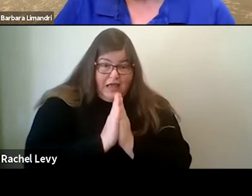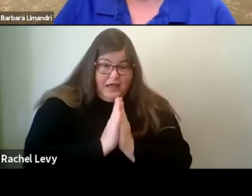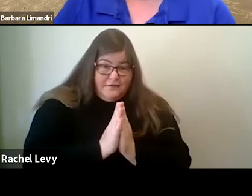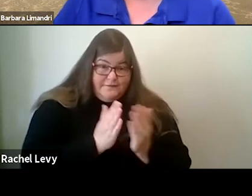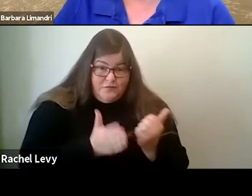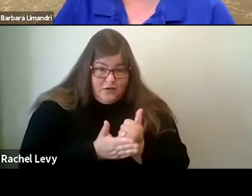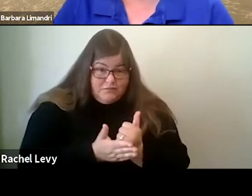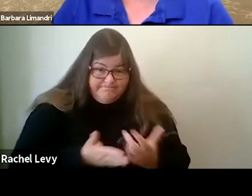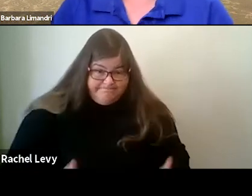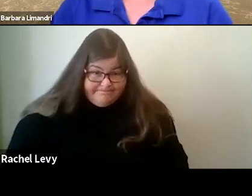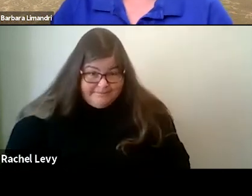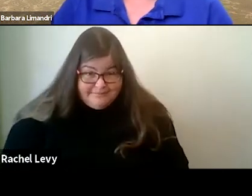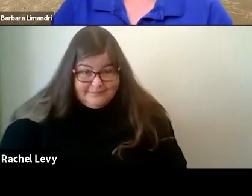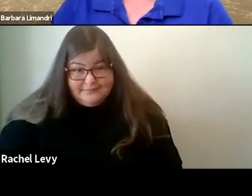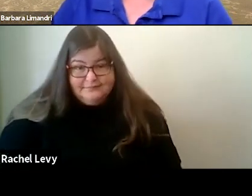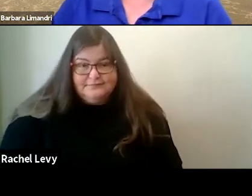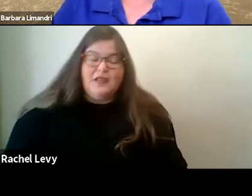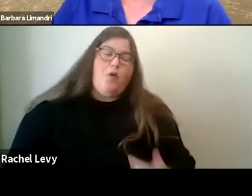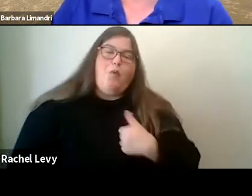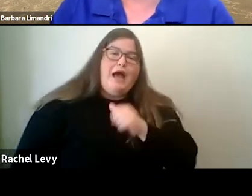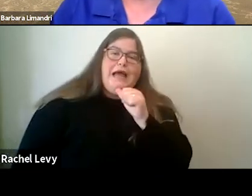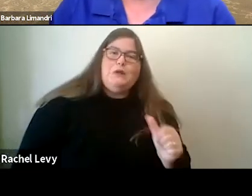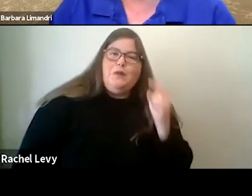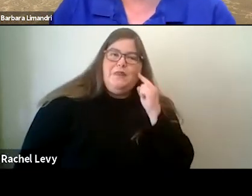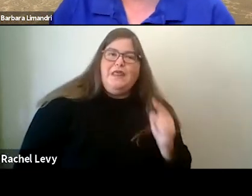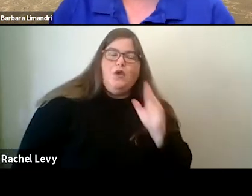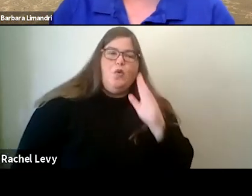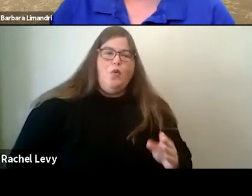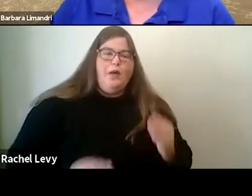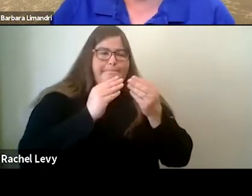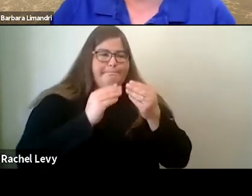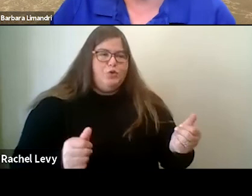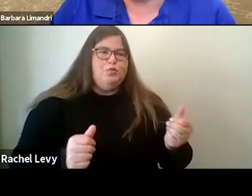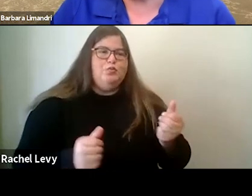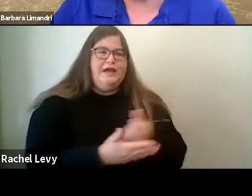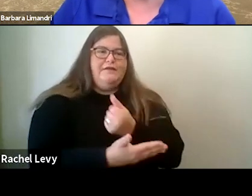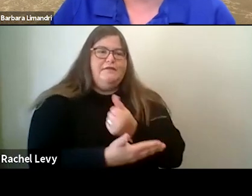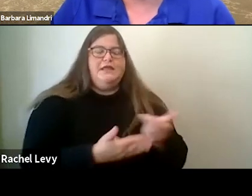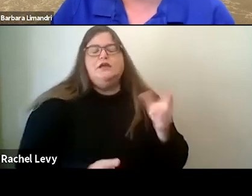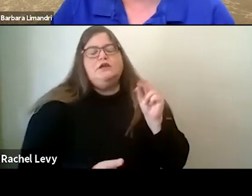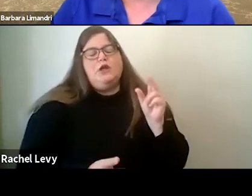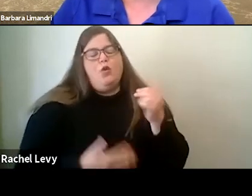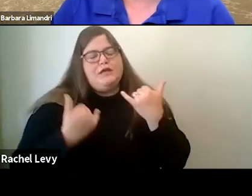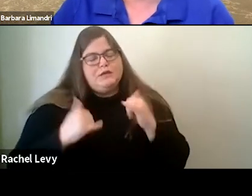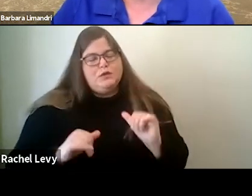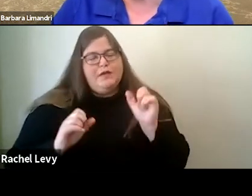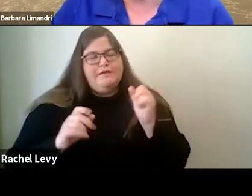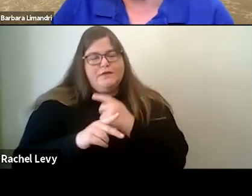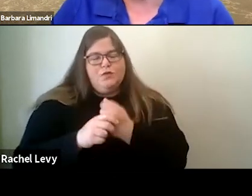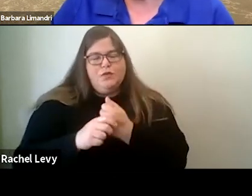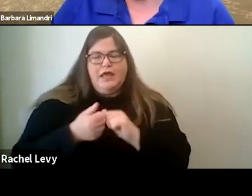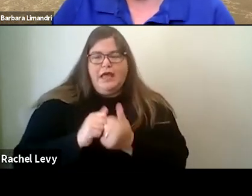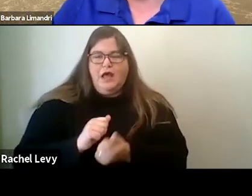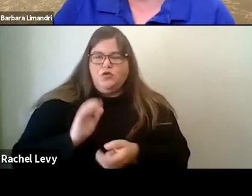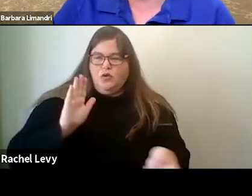said, I don't think it's going to be the cure-all. We still have to reduce stigma, and I think 988 will help with